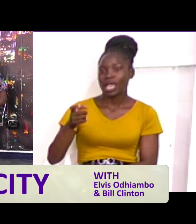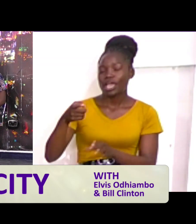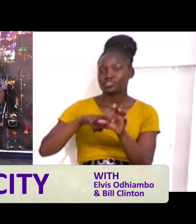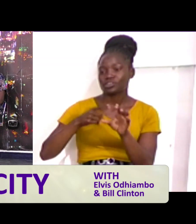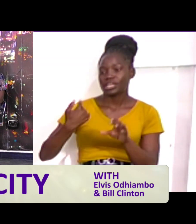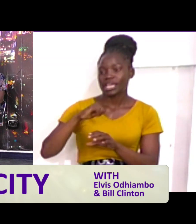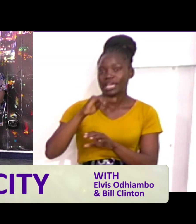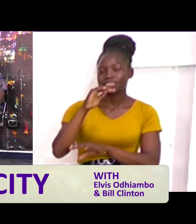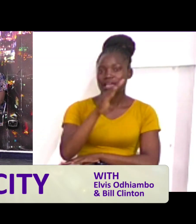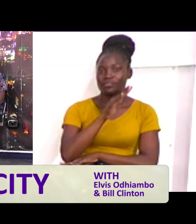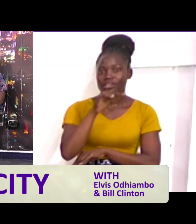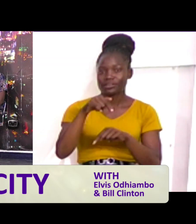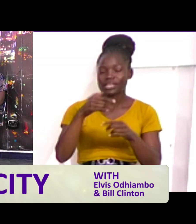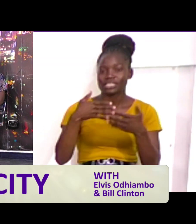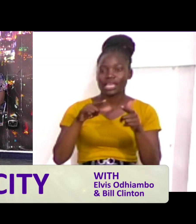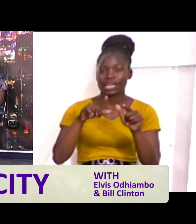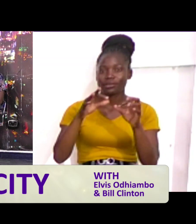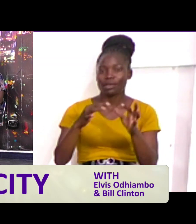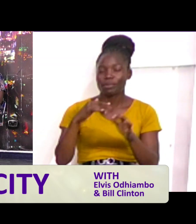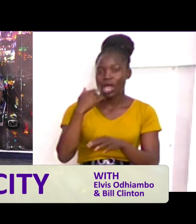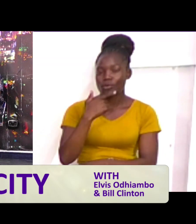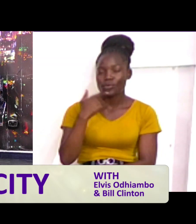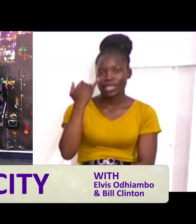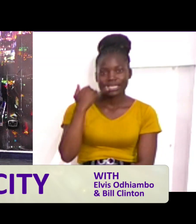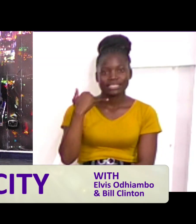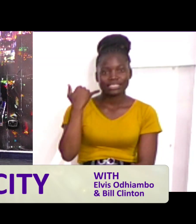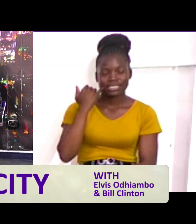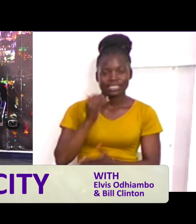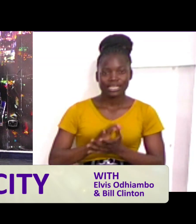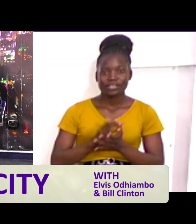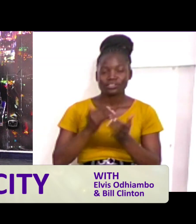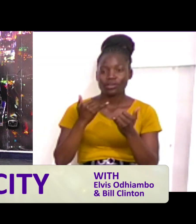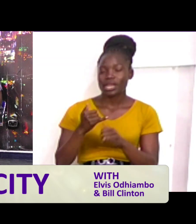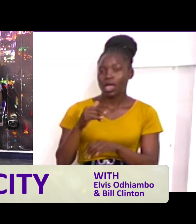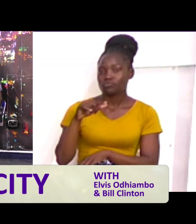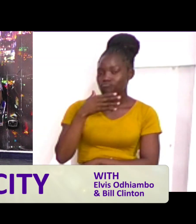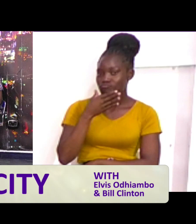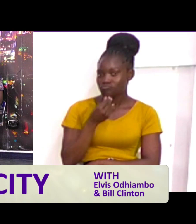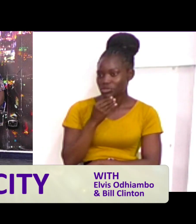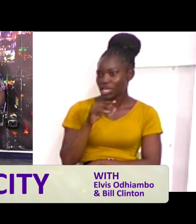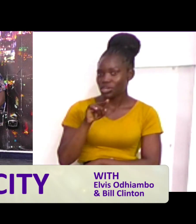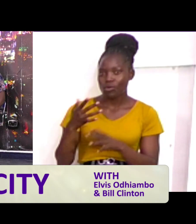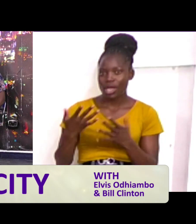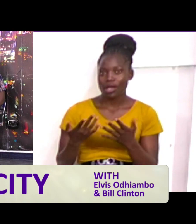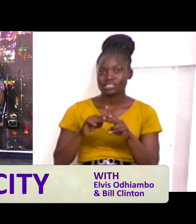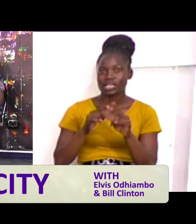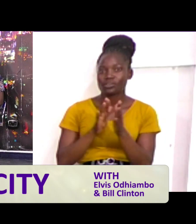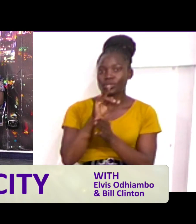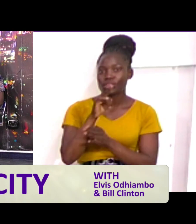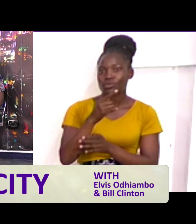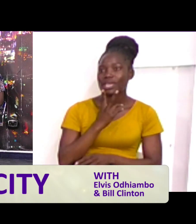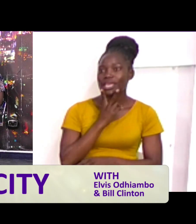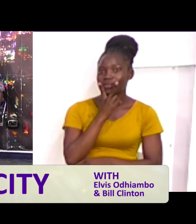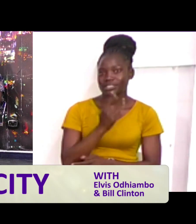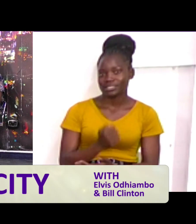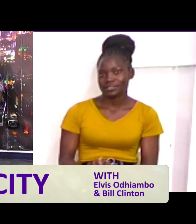afternoon. Kumbuka sa language interpreter is Jedida Awafula. Now, gentlemen, how are you guys doing? Let me start with you, ELVIS.